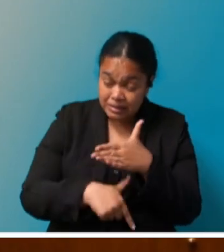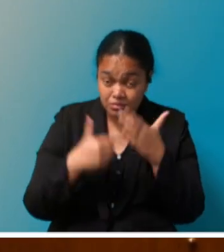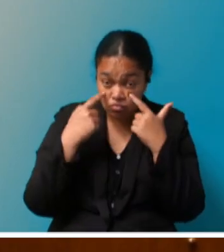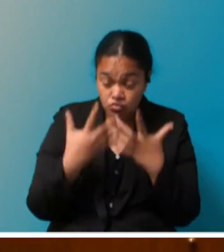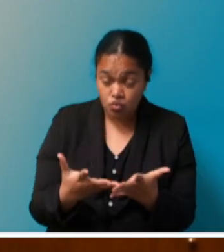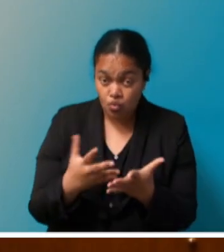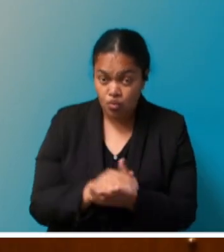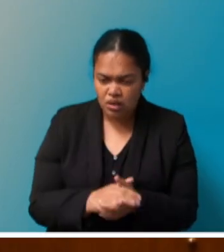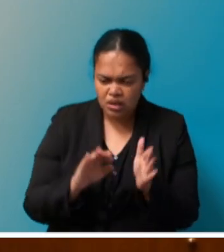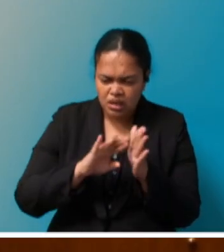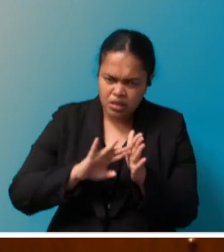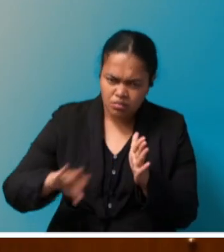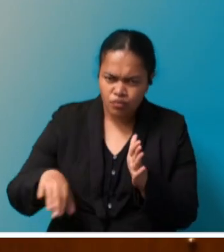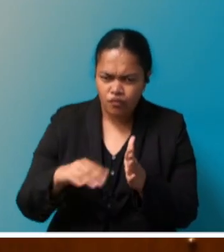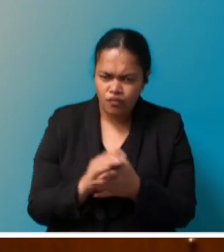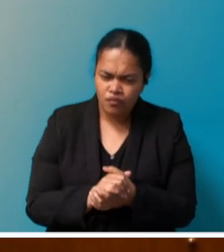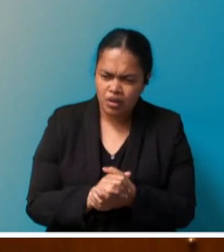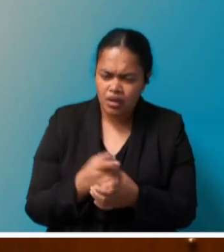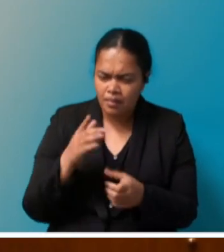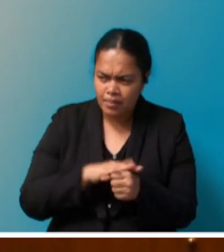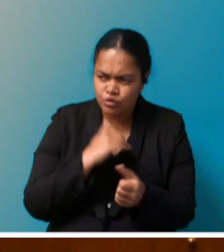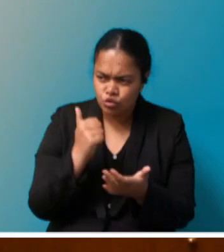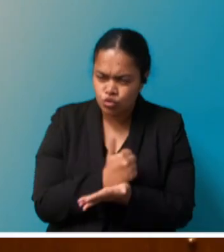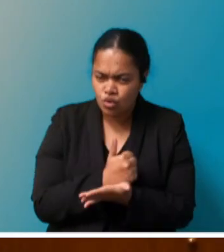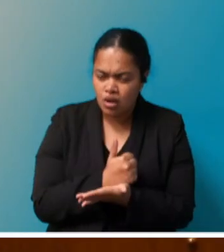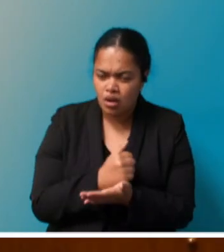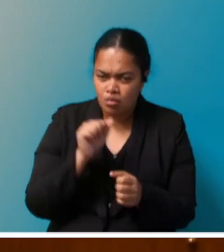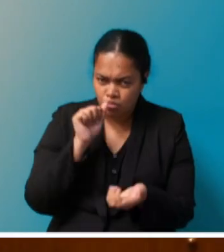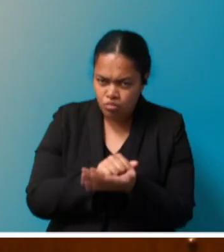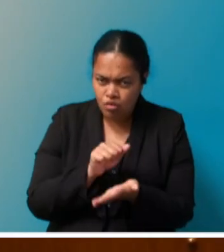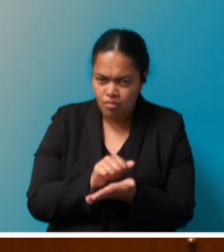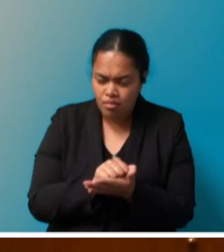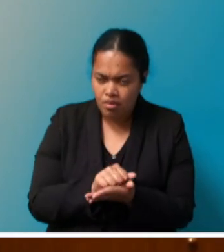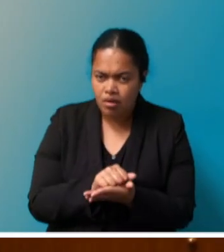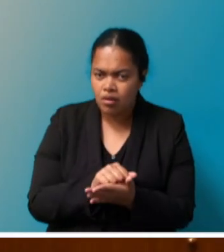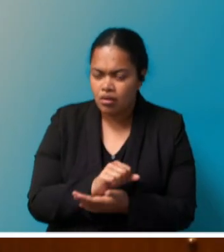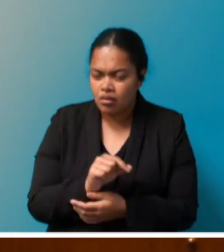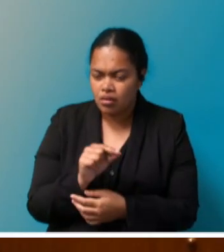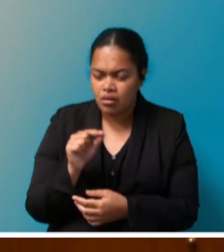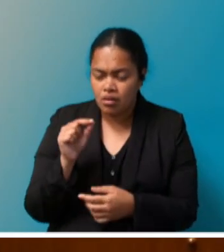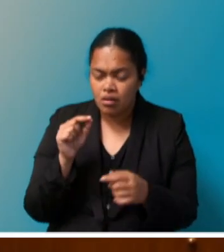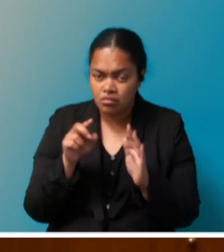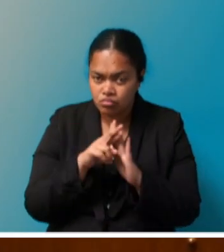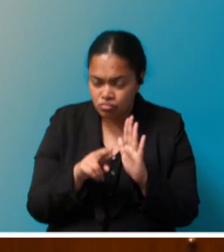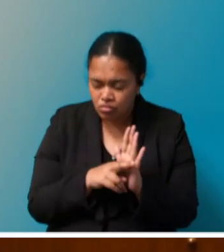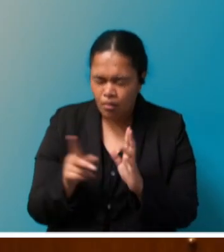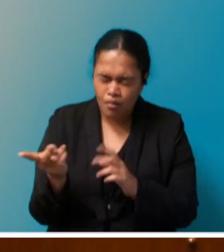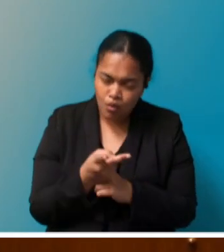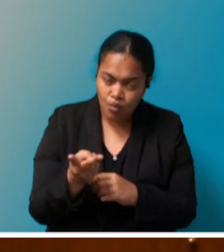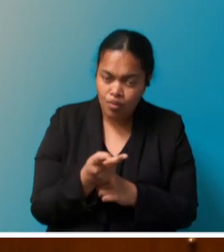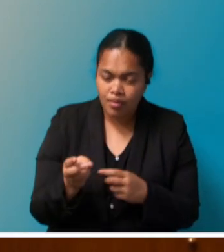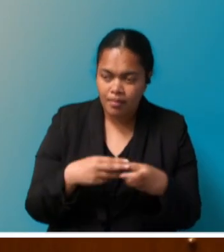ambiguity, ensure consistency, and make the orders more user-friendly for both managers and civil